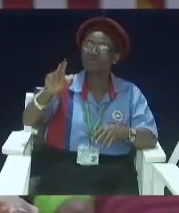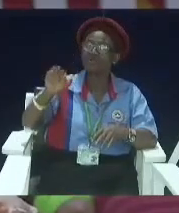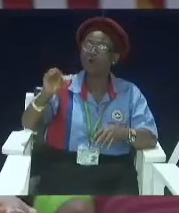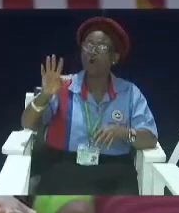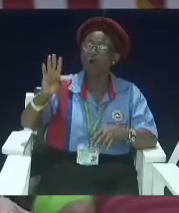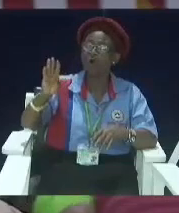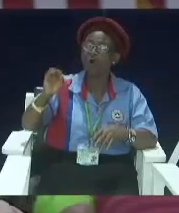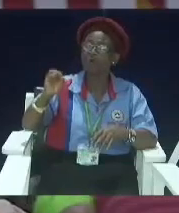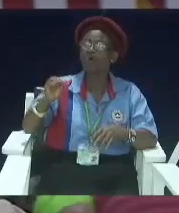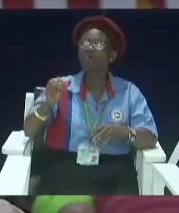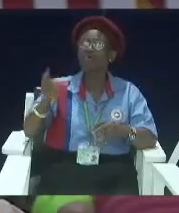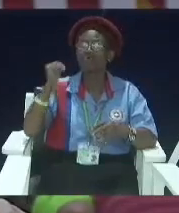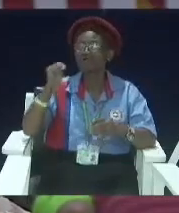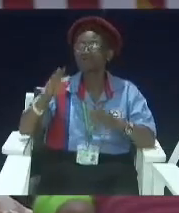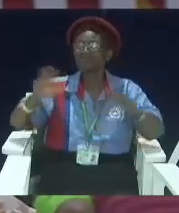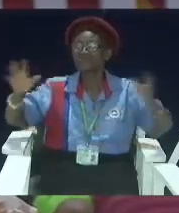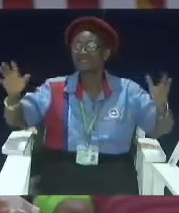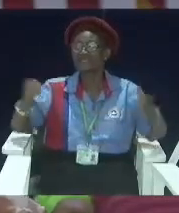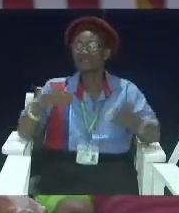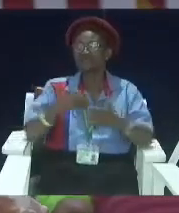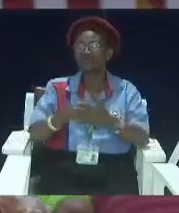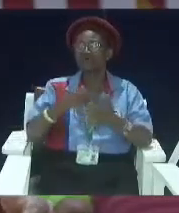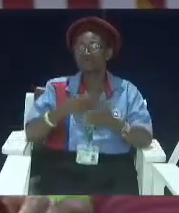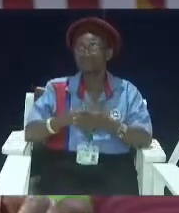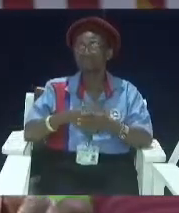something today.